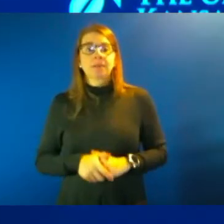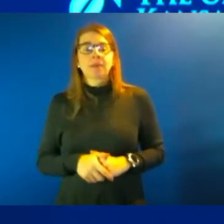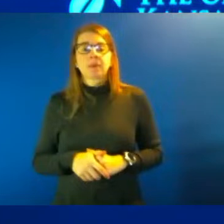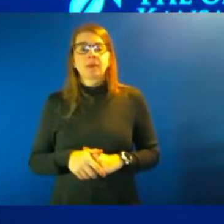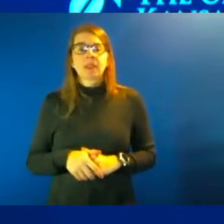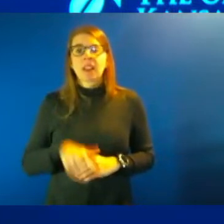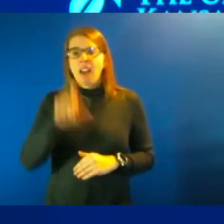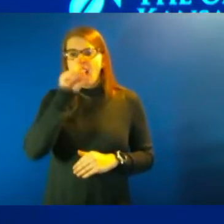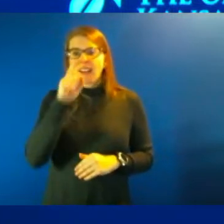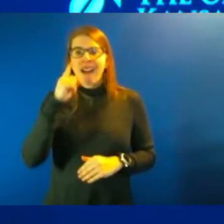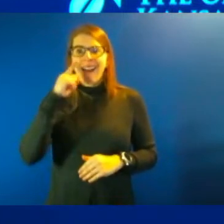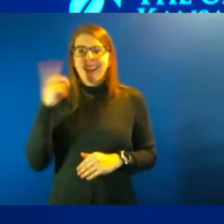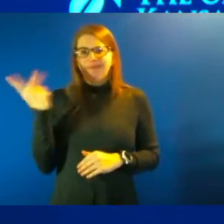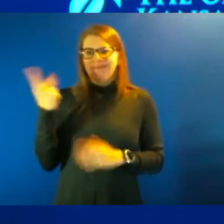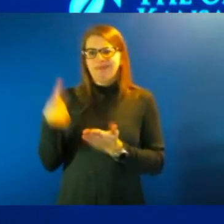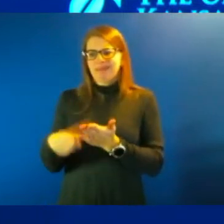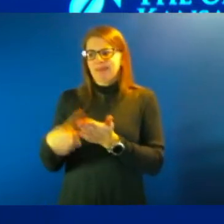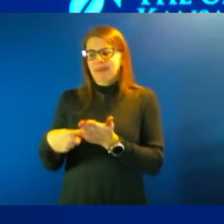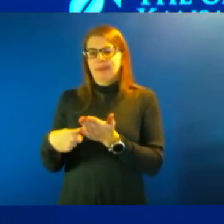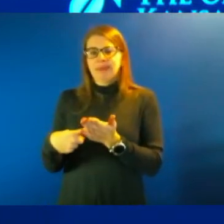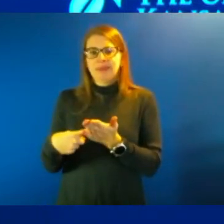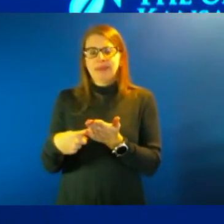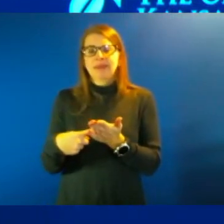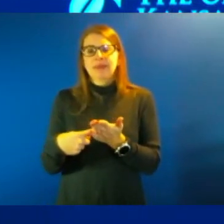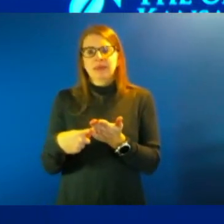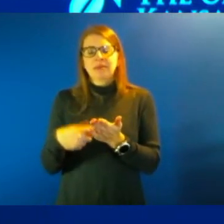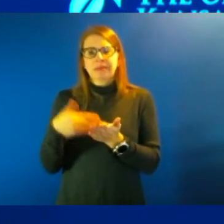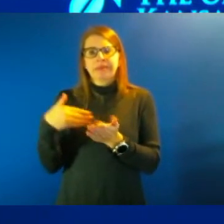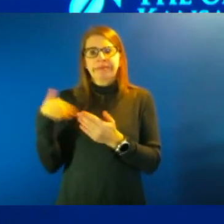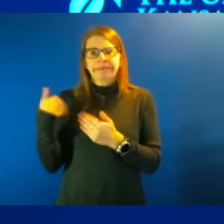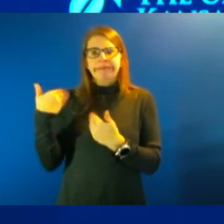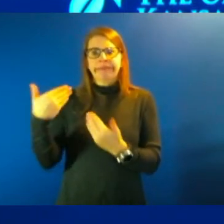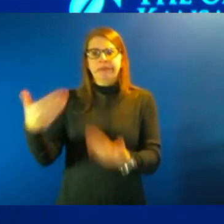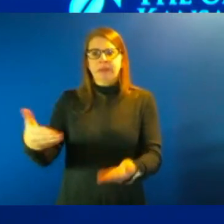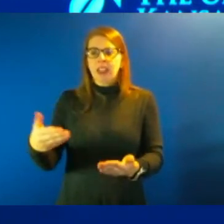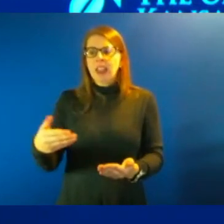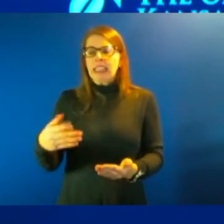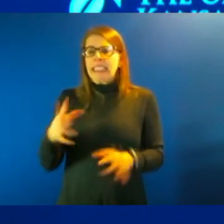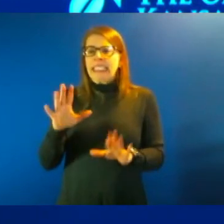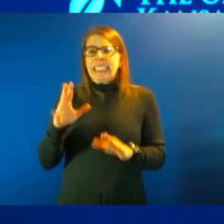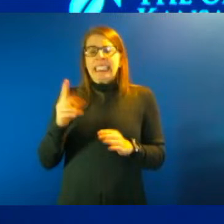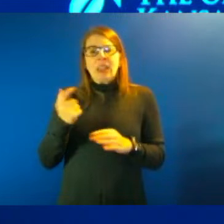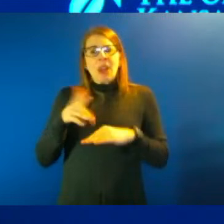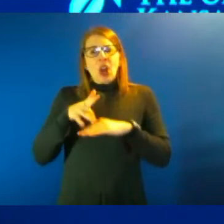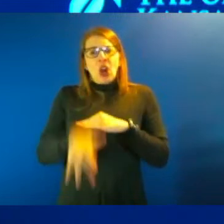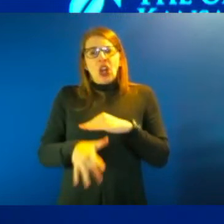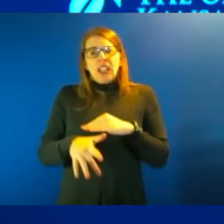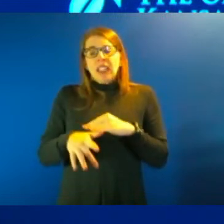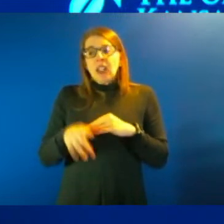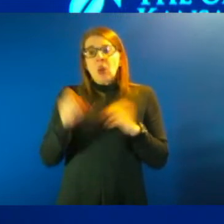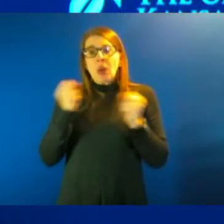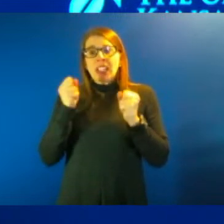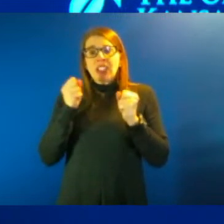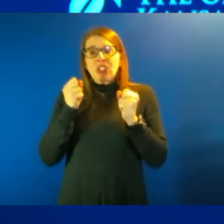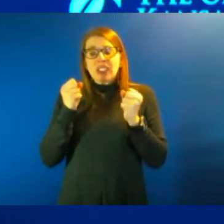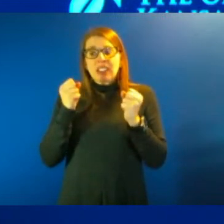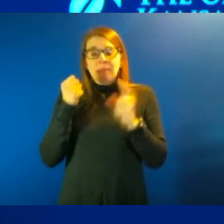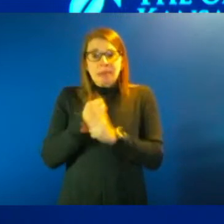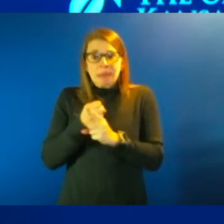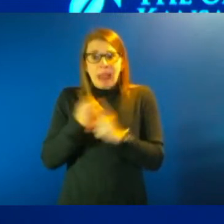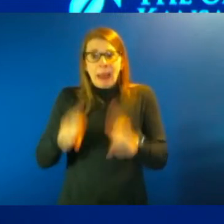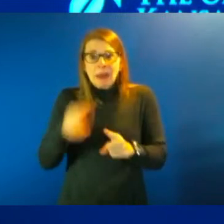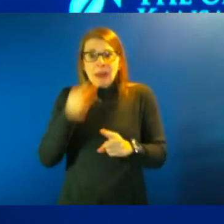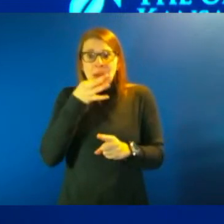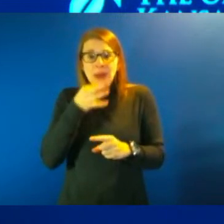saying the entire time, it's a little premature. Mm-hmm. Winter's coming. Yeah. Don't repeat the surge. Wouldn't it be better if we got more people vaccinated and got safer?